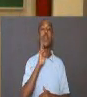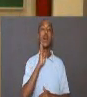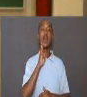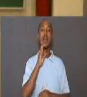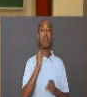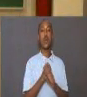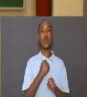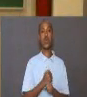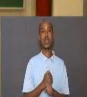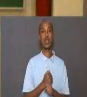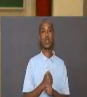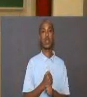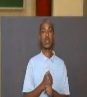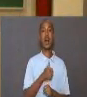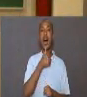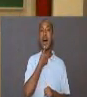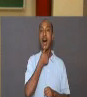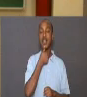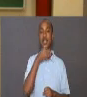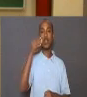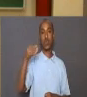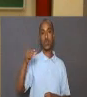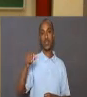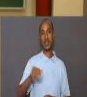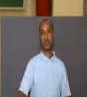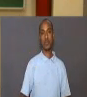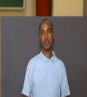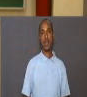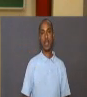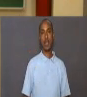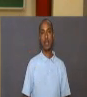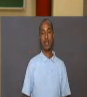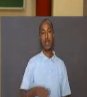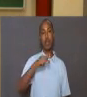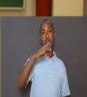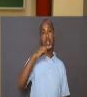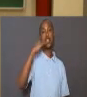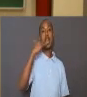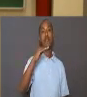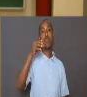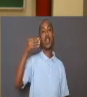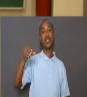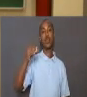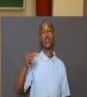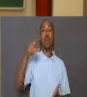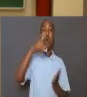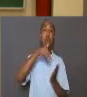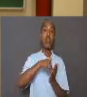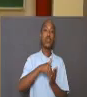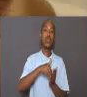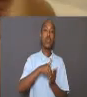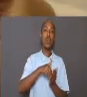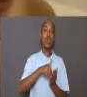it produces an acidic solution. The pH level of the solution also